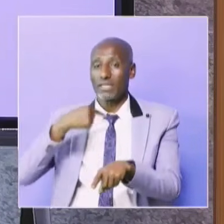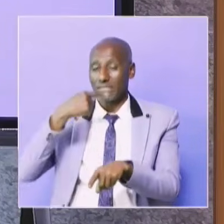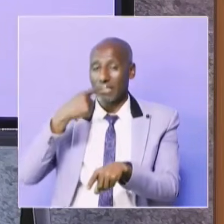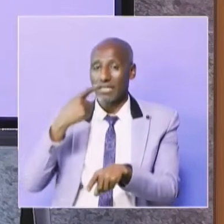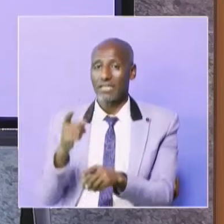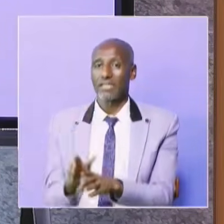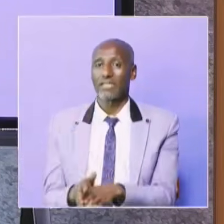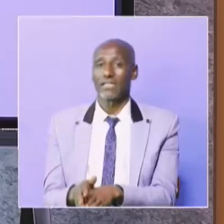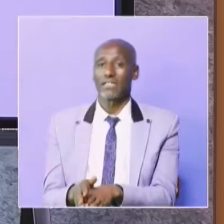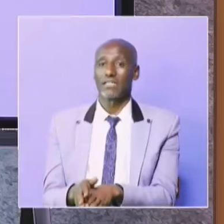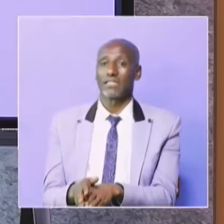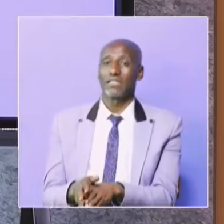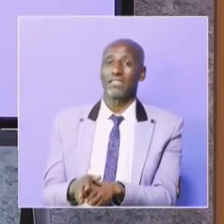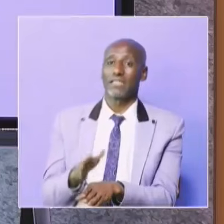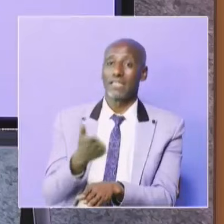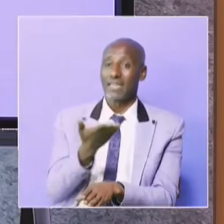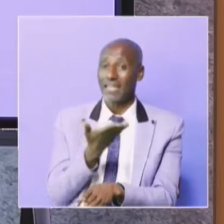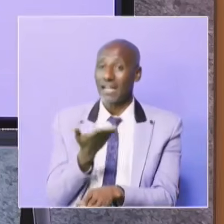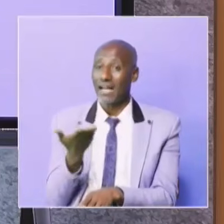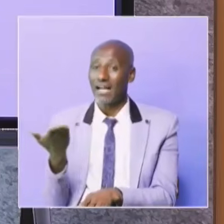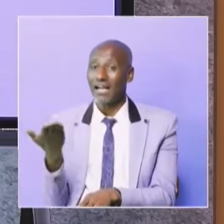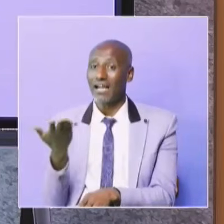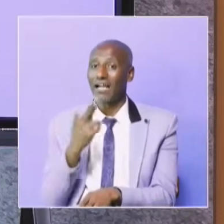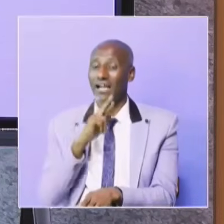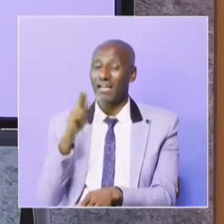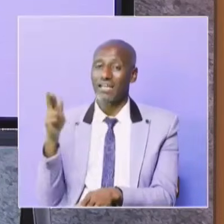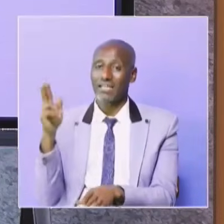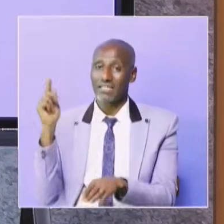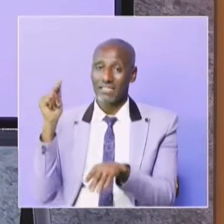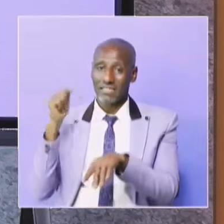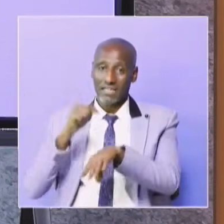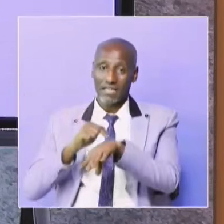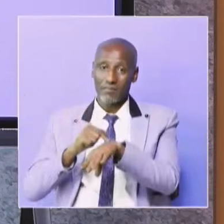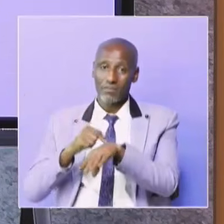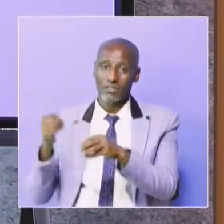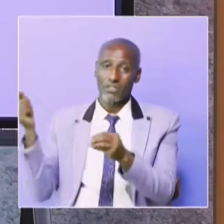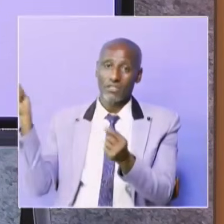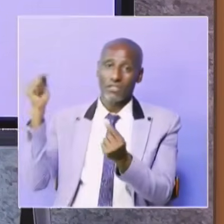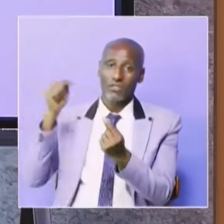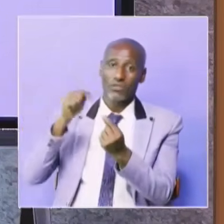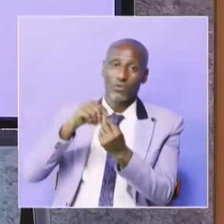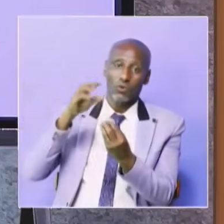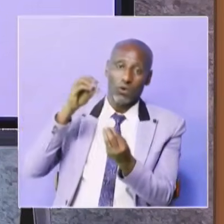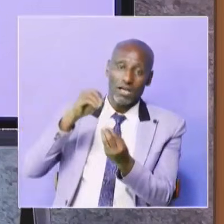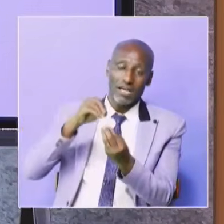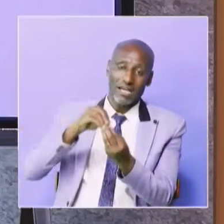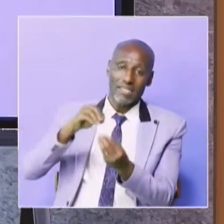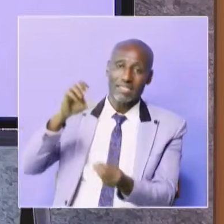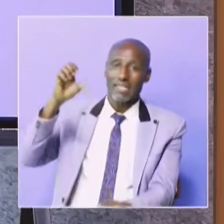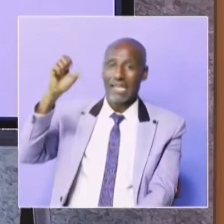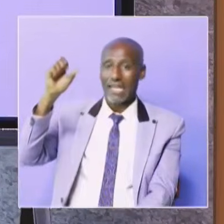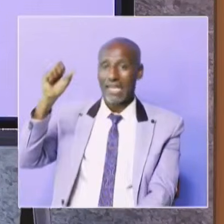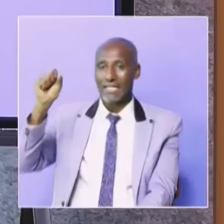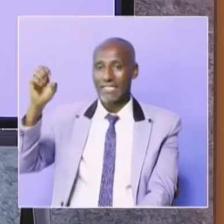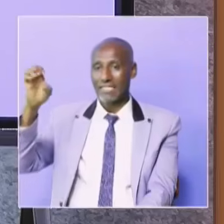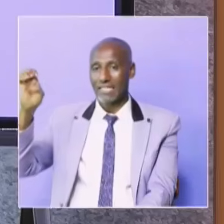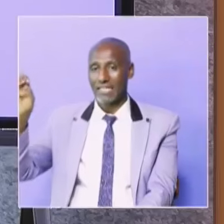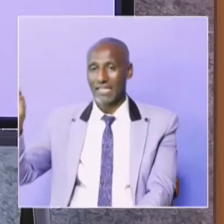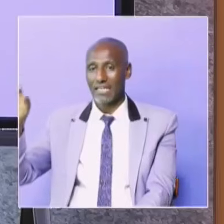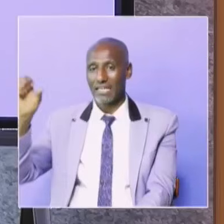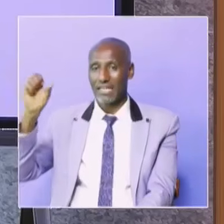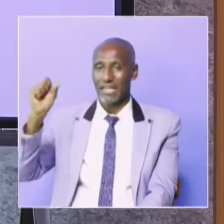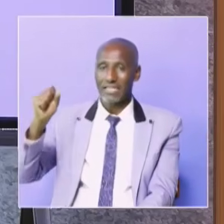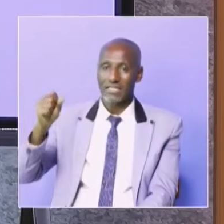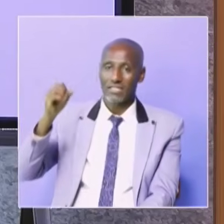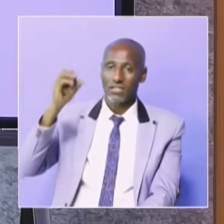Yes, there are times that we need to add s or es or ies on our verb. When is